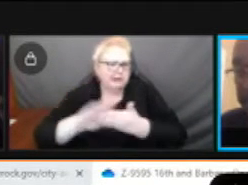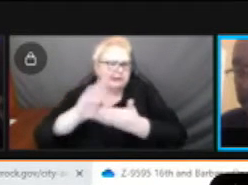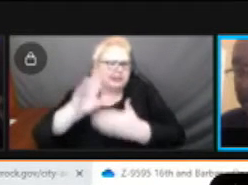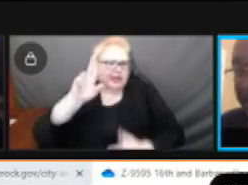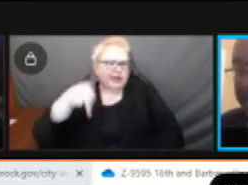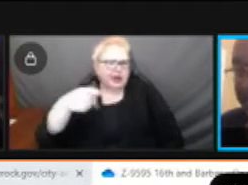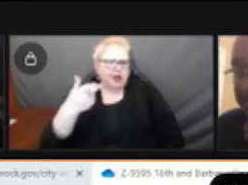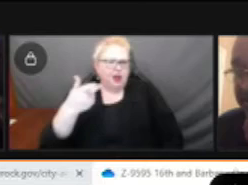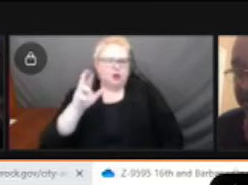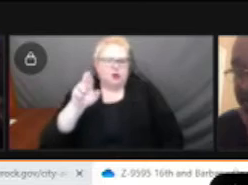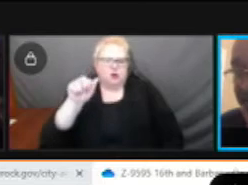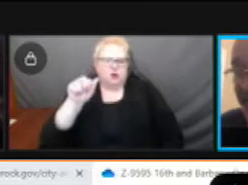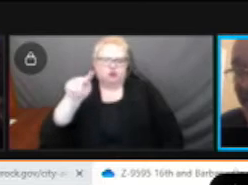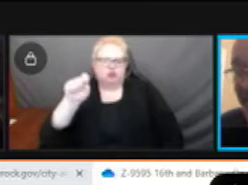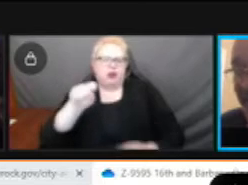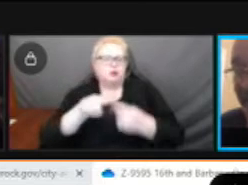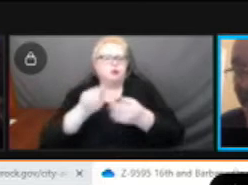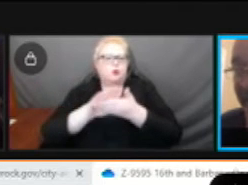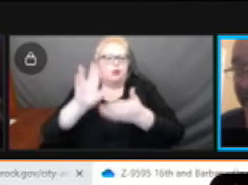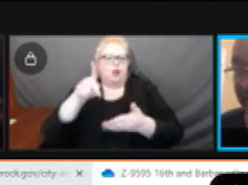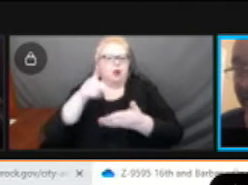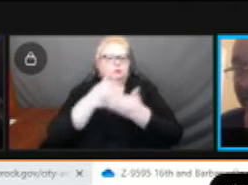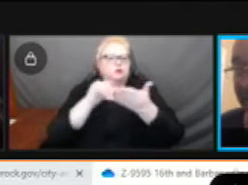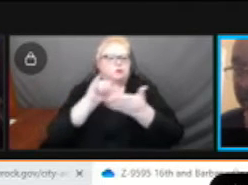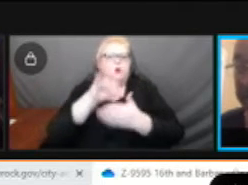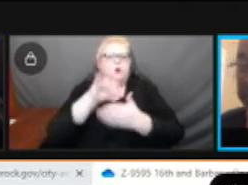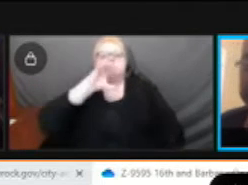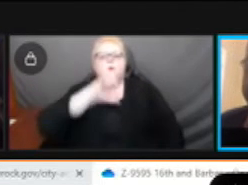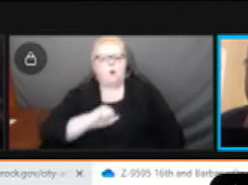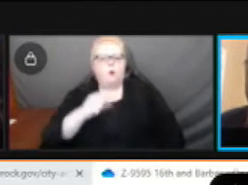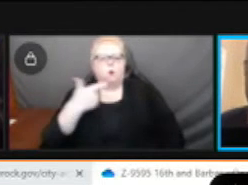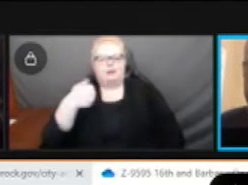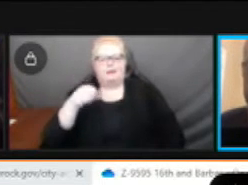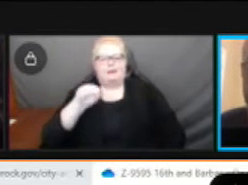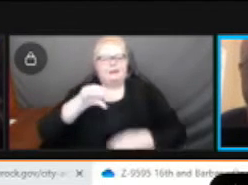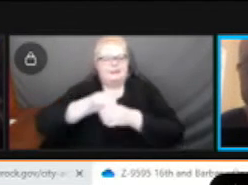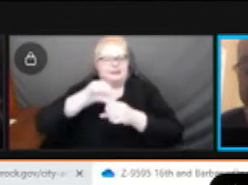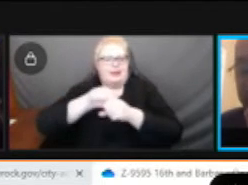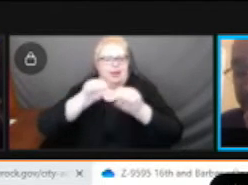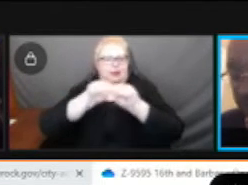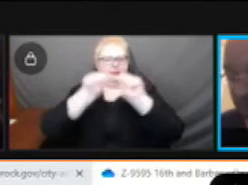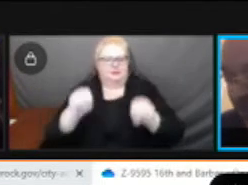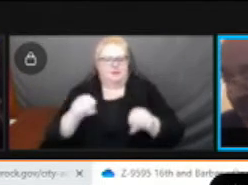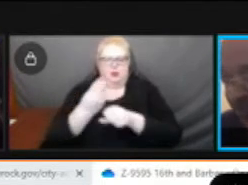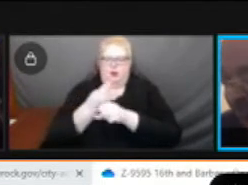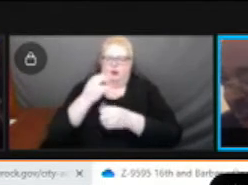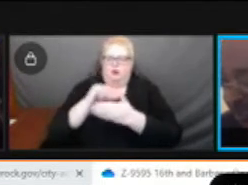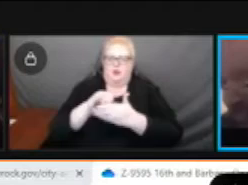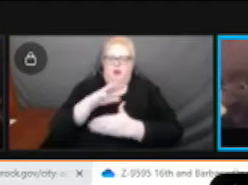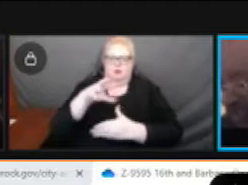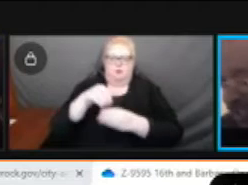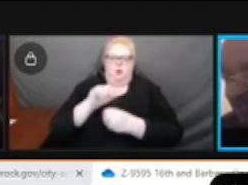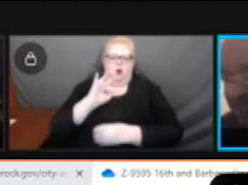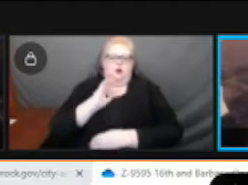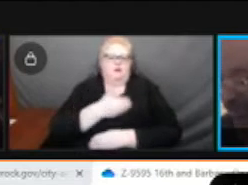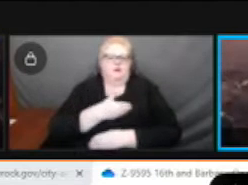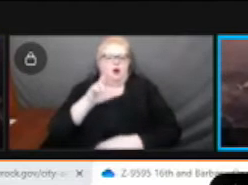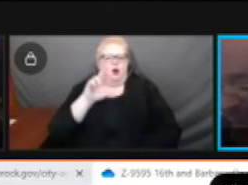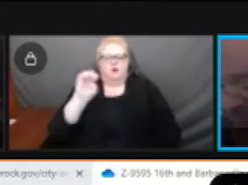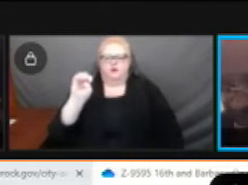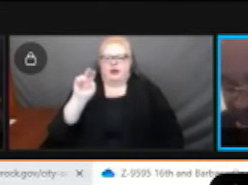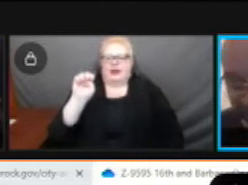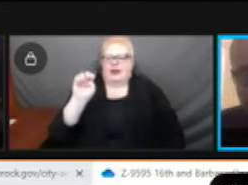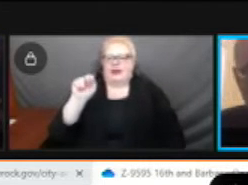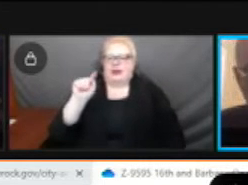these older gas stations and use as part of our reentry programs. And I've yet to